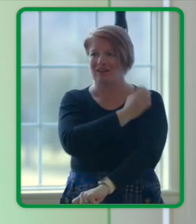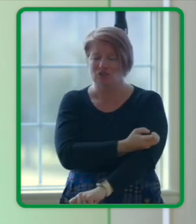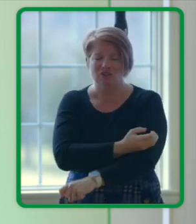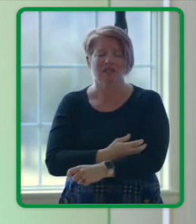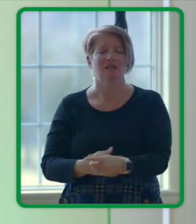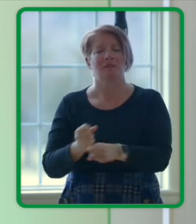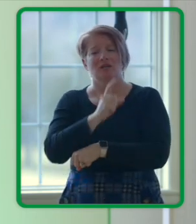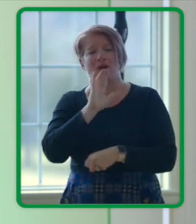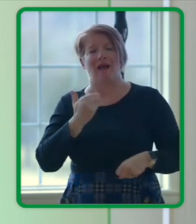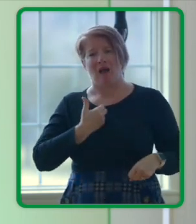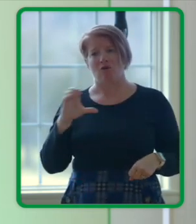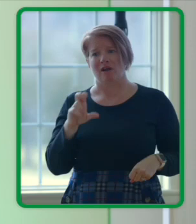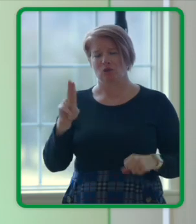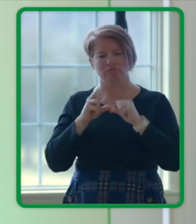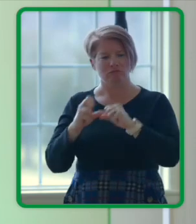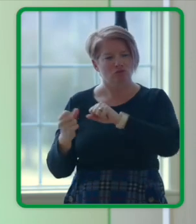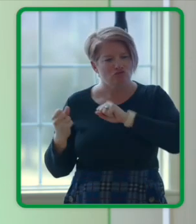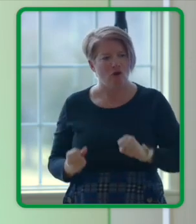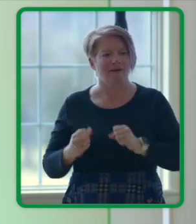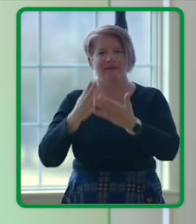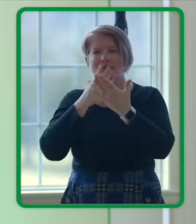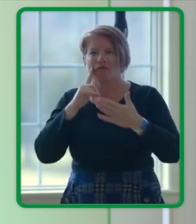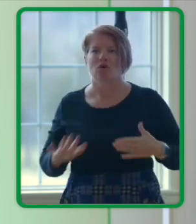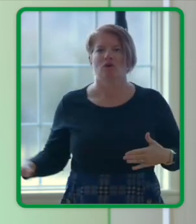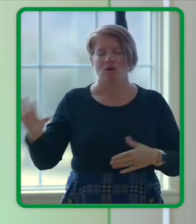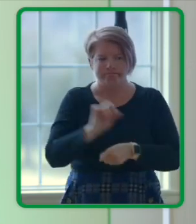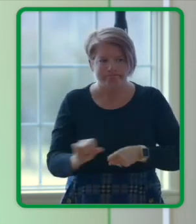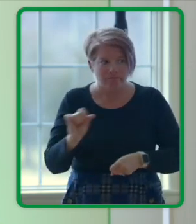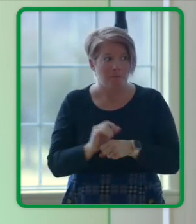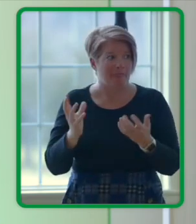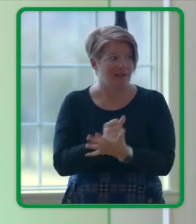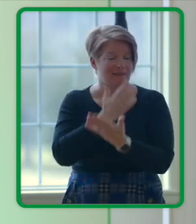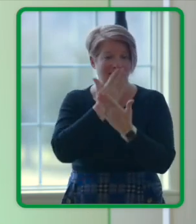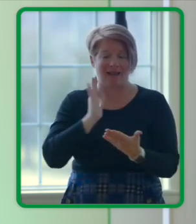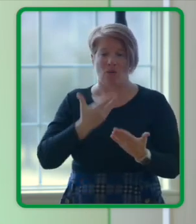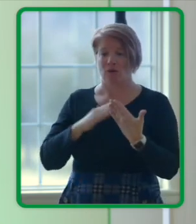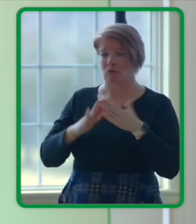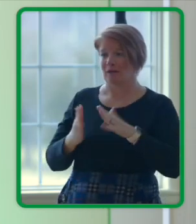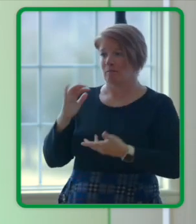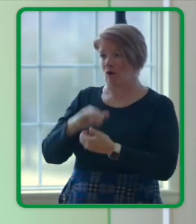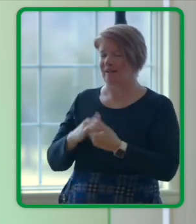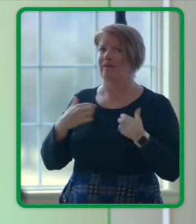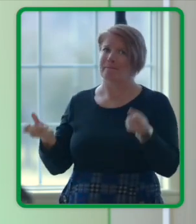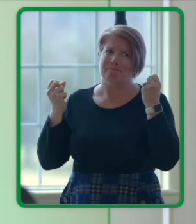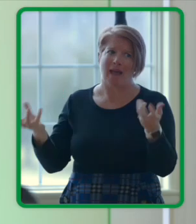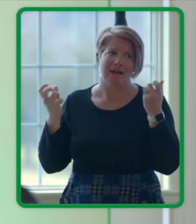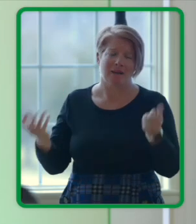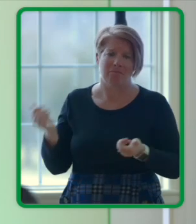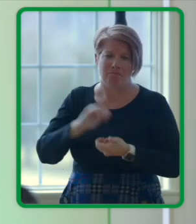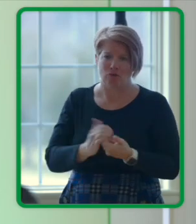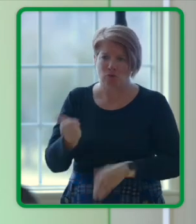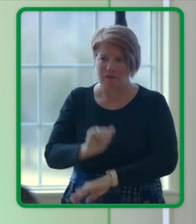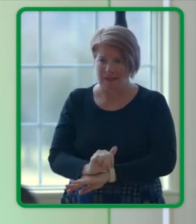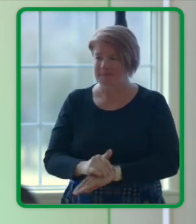credit union remains strong and healthy. Thank you for all that you do. I would also like to thank our community partners. We have so many partners that have joined us